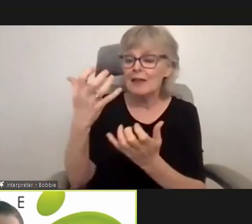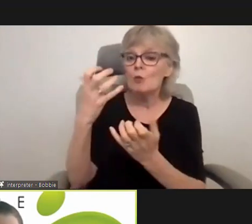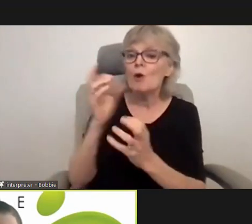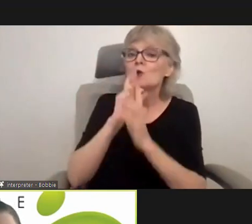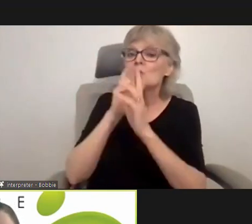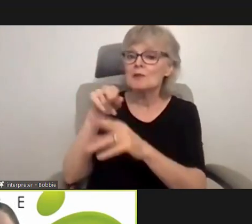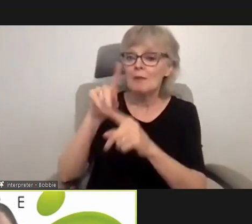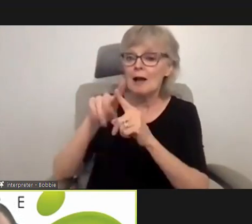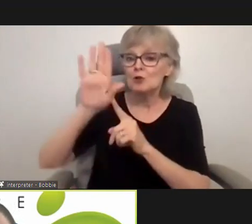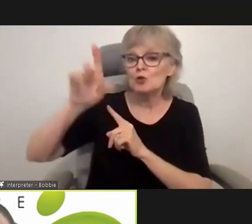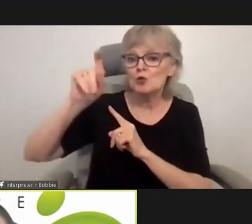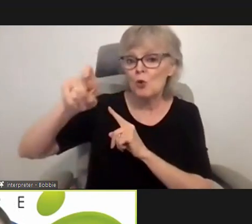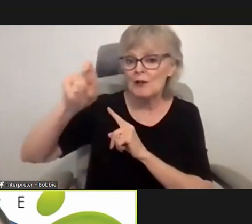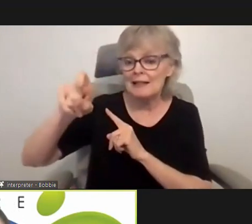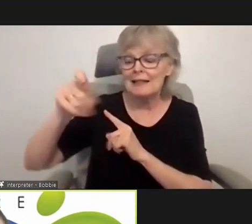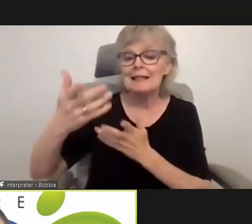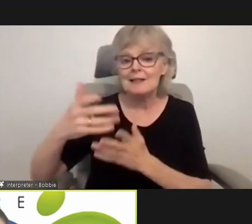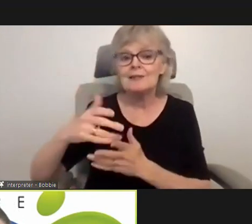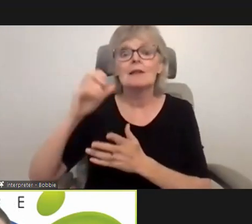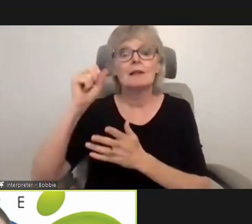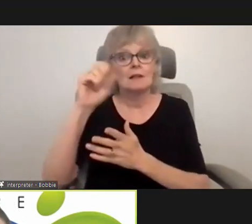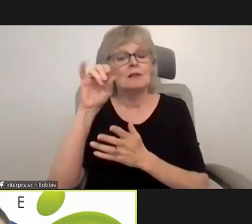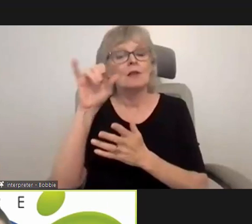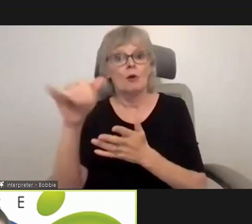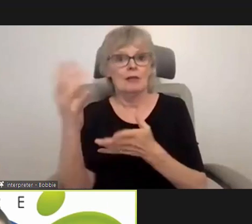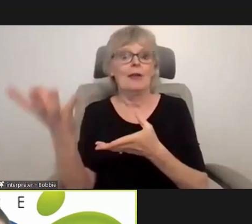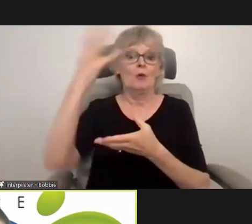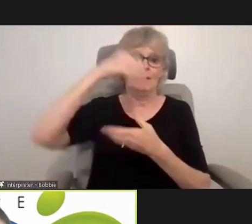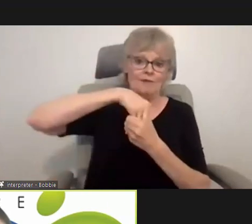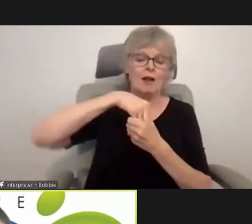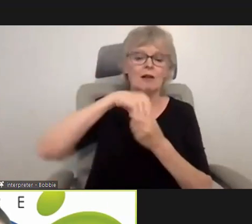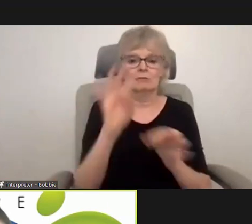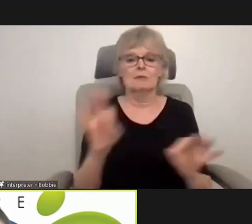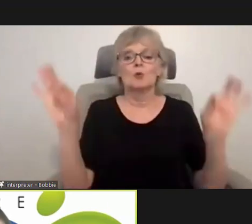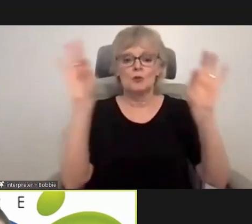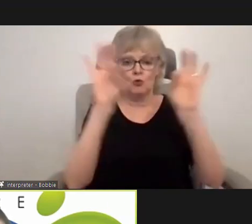needs. So that was just absolutely critical.